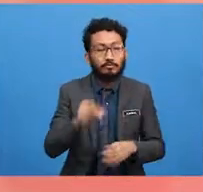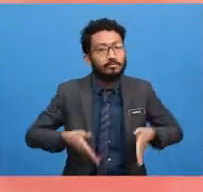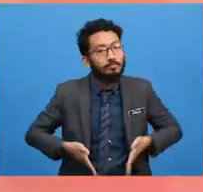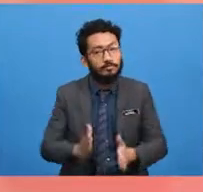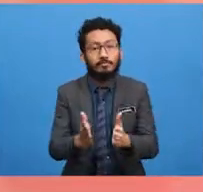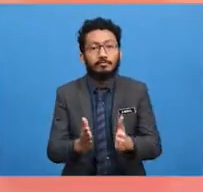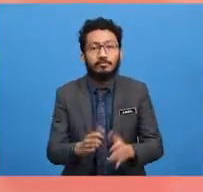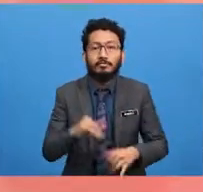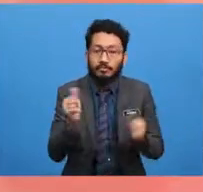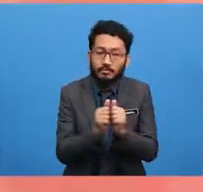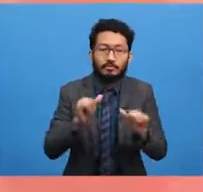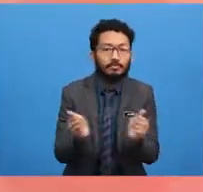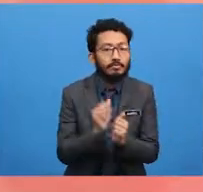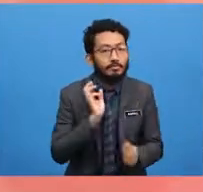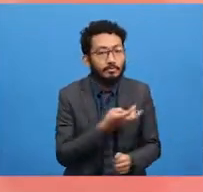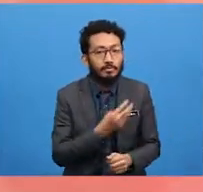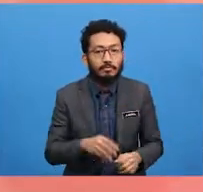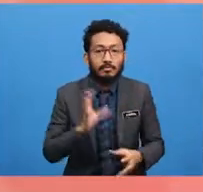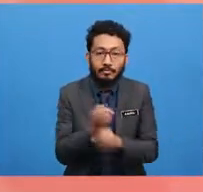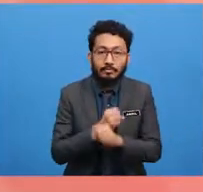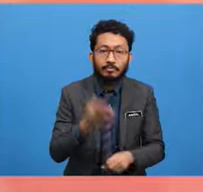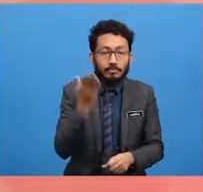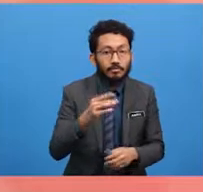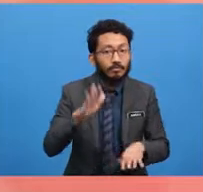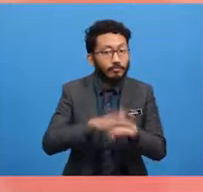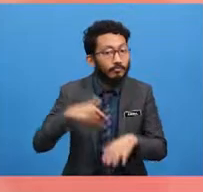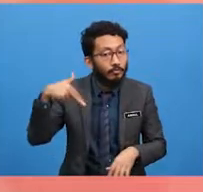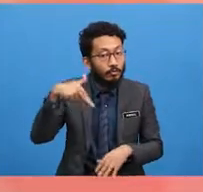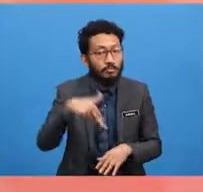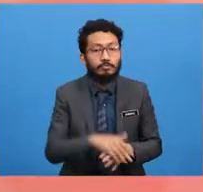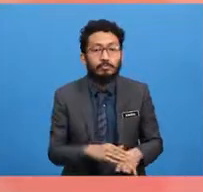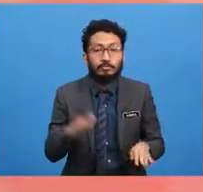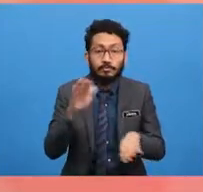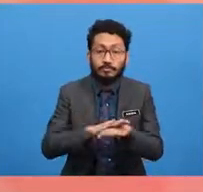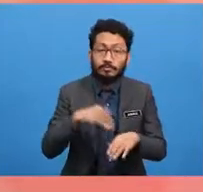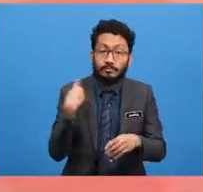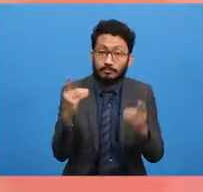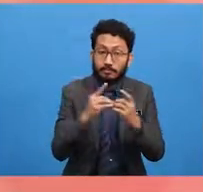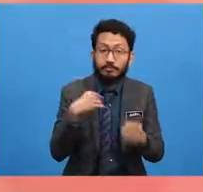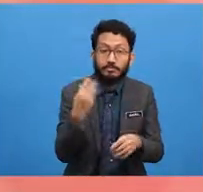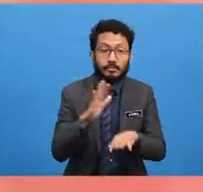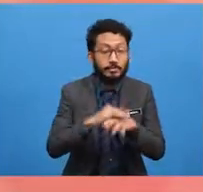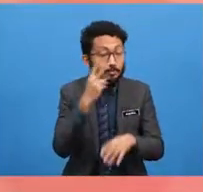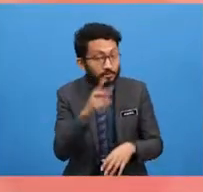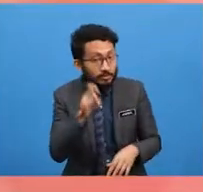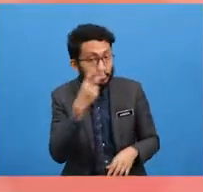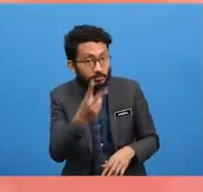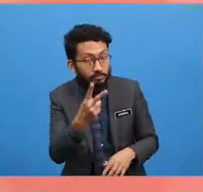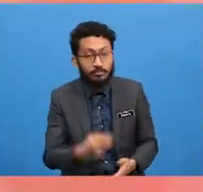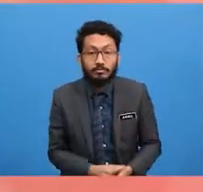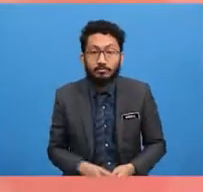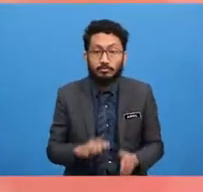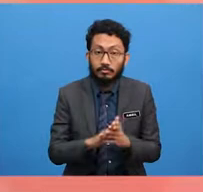stay with us, get there on foot, meet at, and must see. Read with